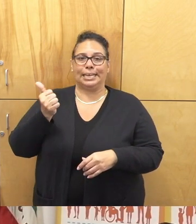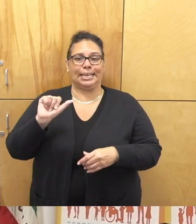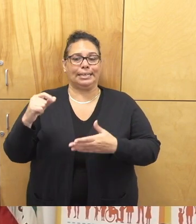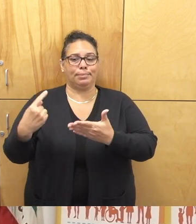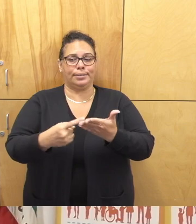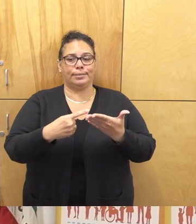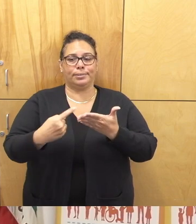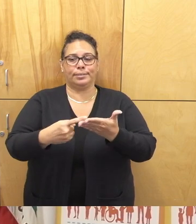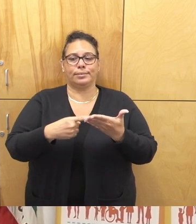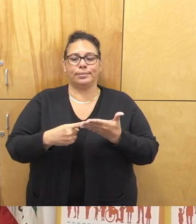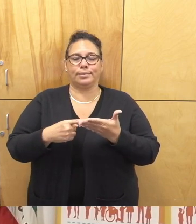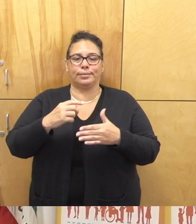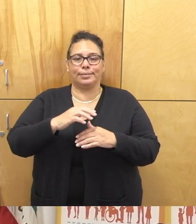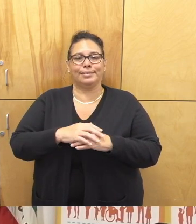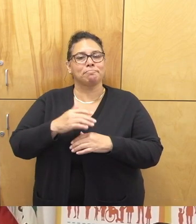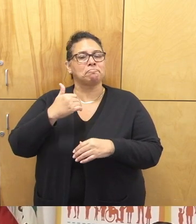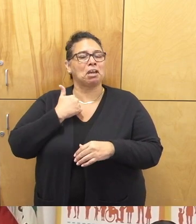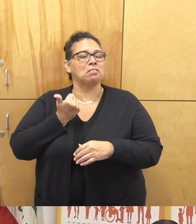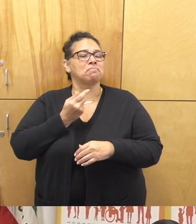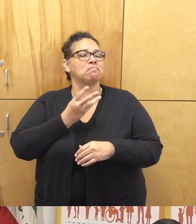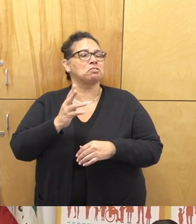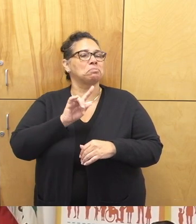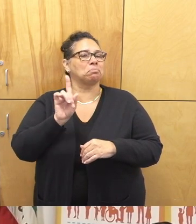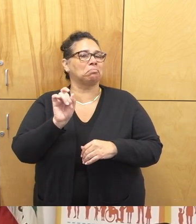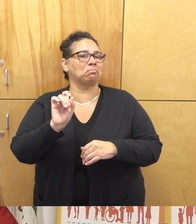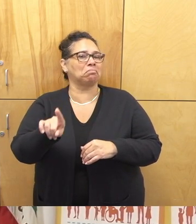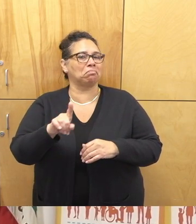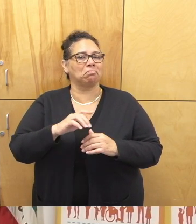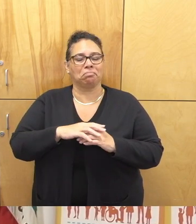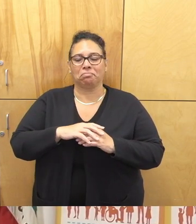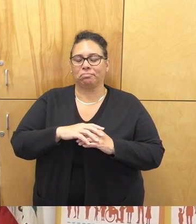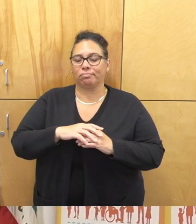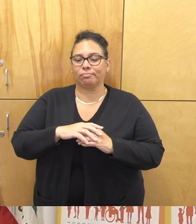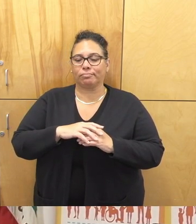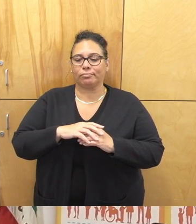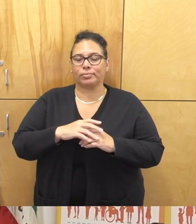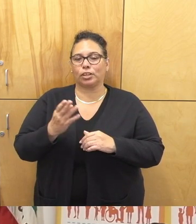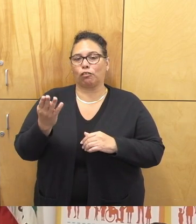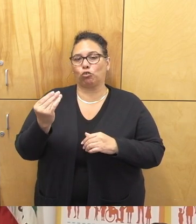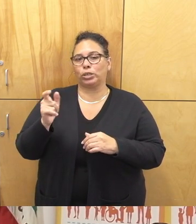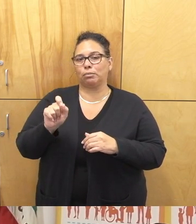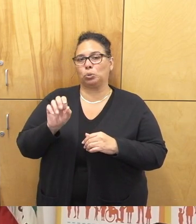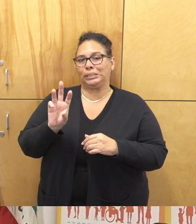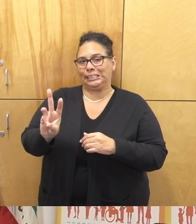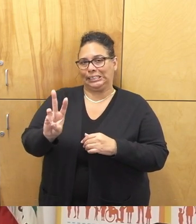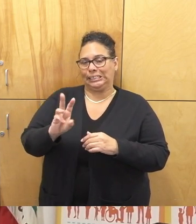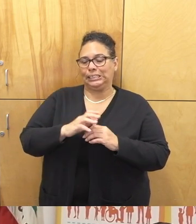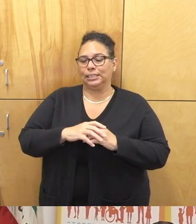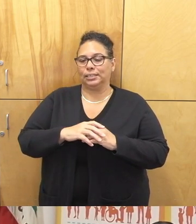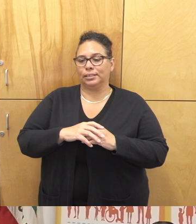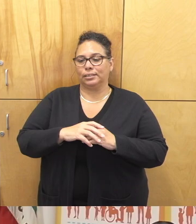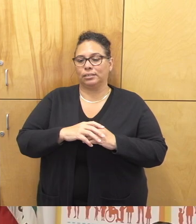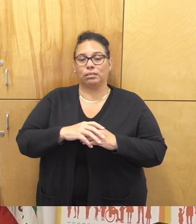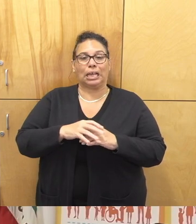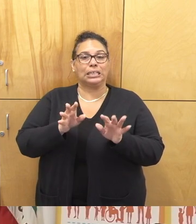discussion? I do have a couple of questions. On 14.6,